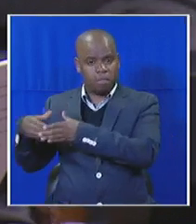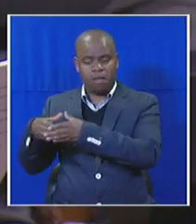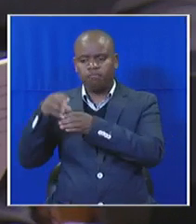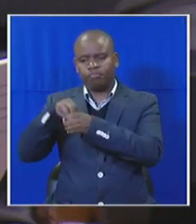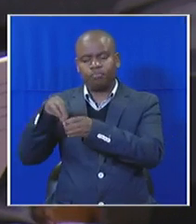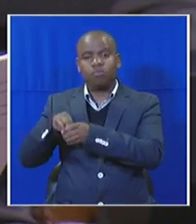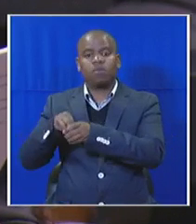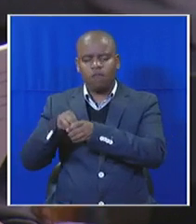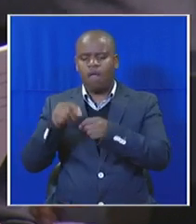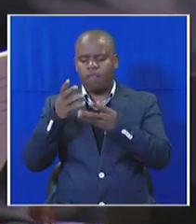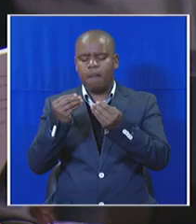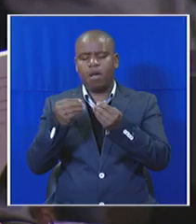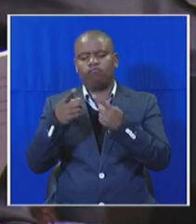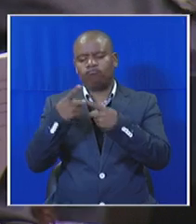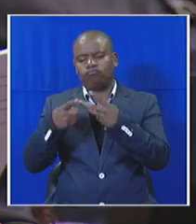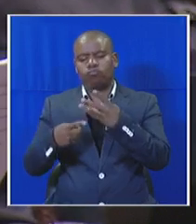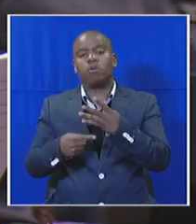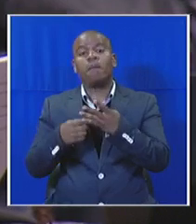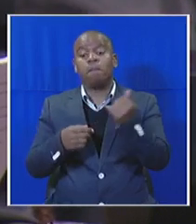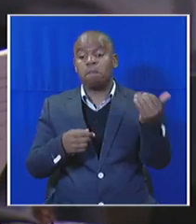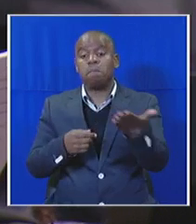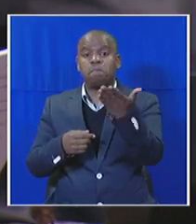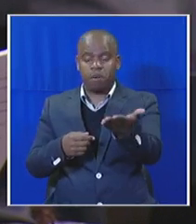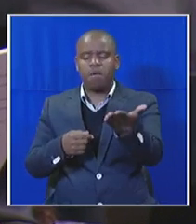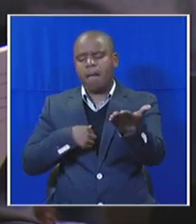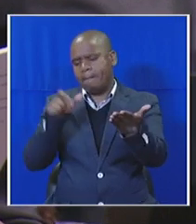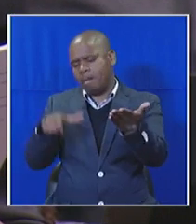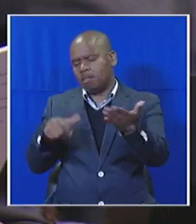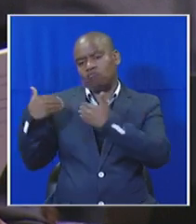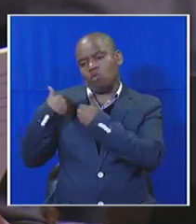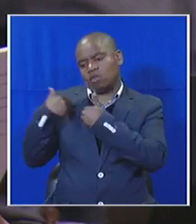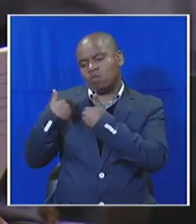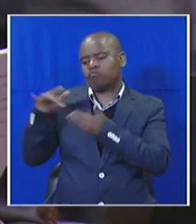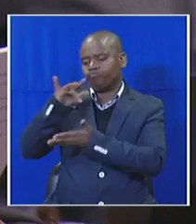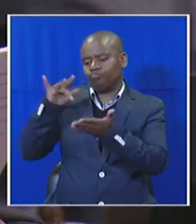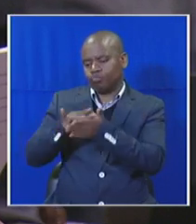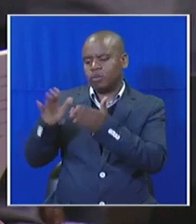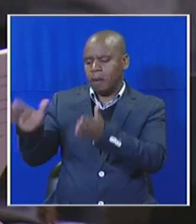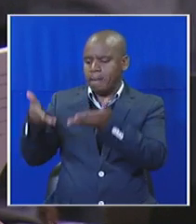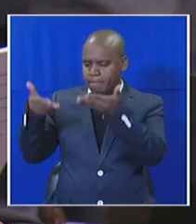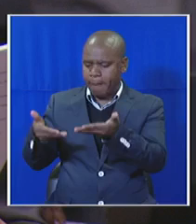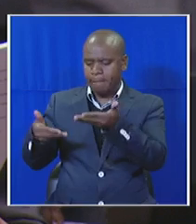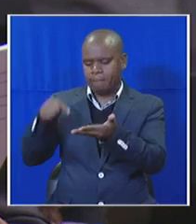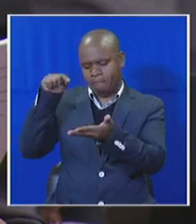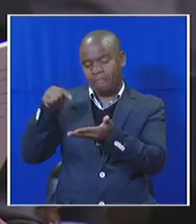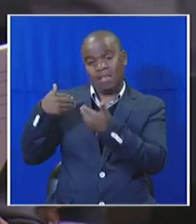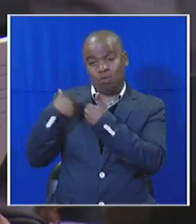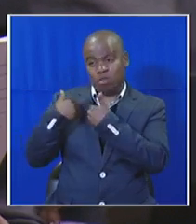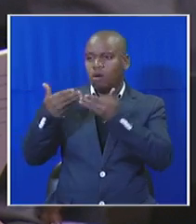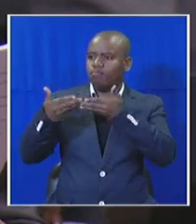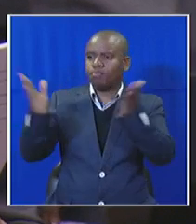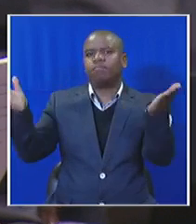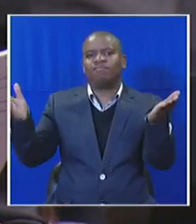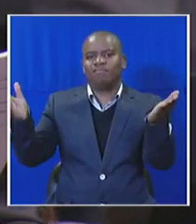submitted the figures, it's for the one in charge of the station who releases the figures further. And that's